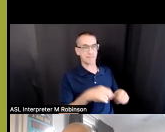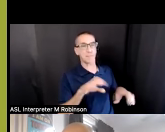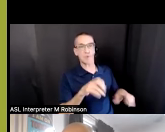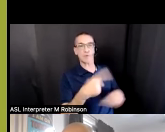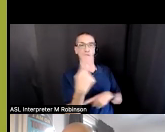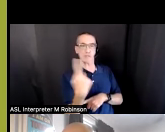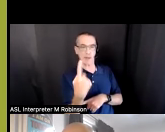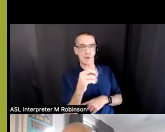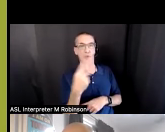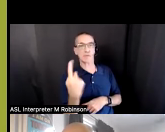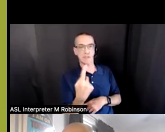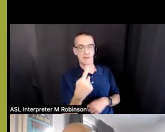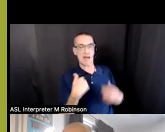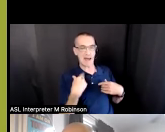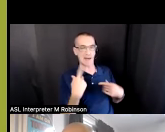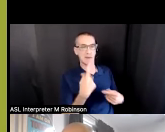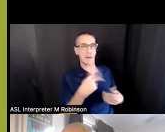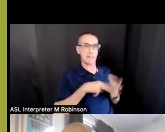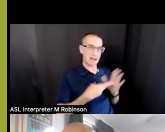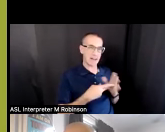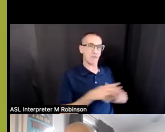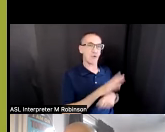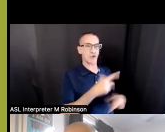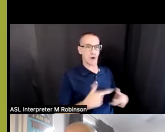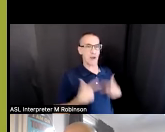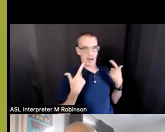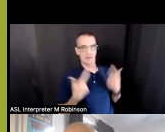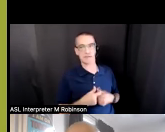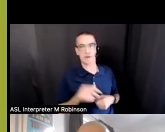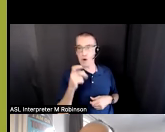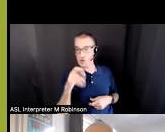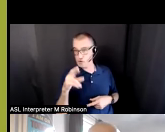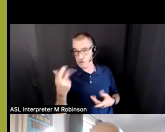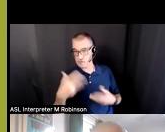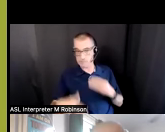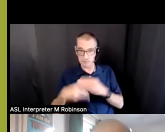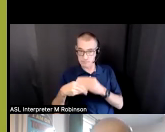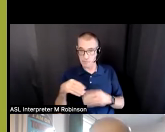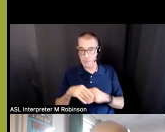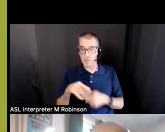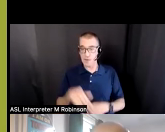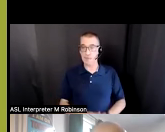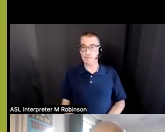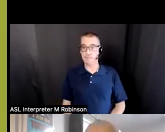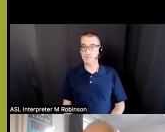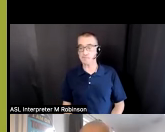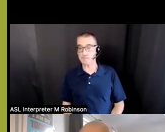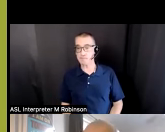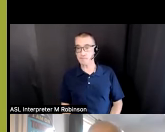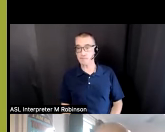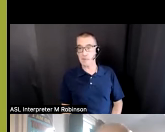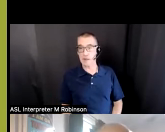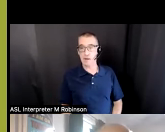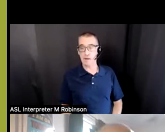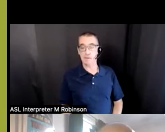something or have something meaningful in their life. Arthur, did you have wanted to uplift some things here as well?